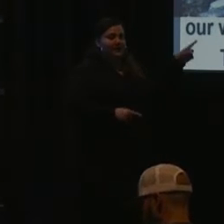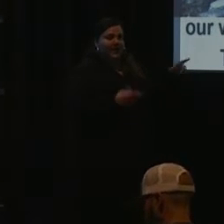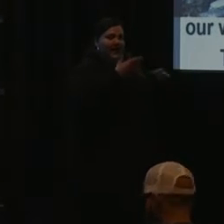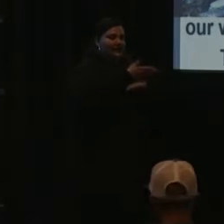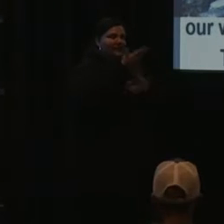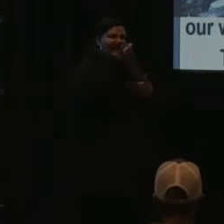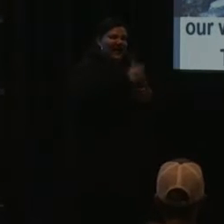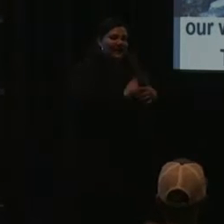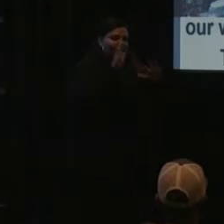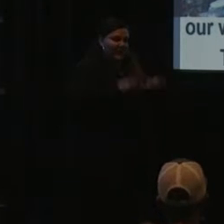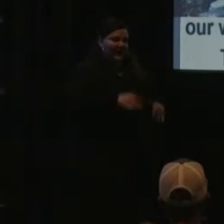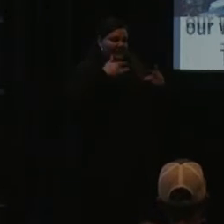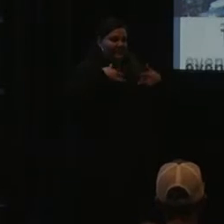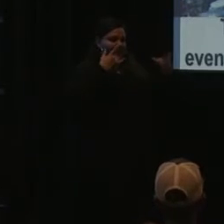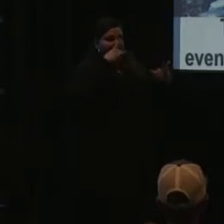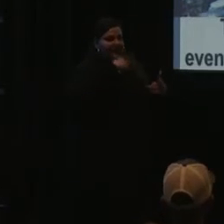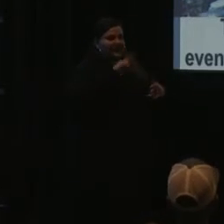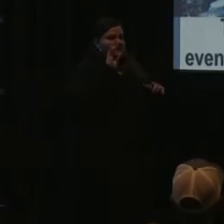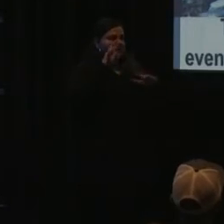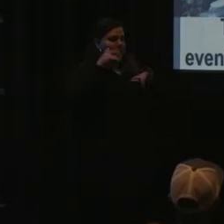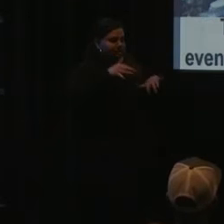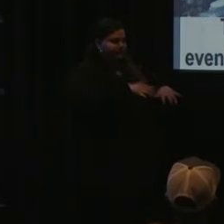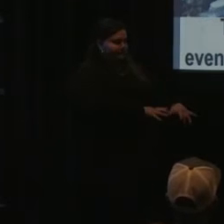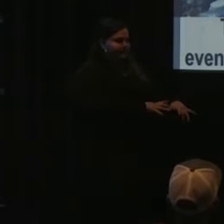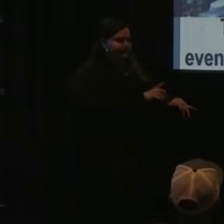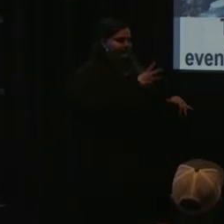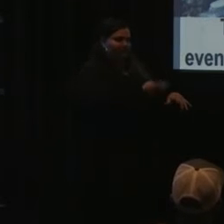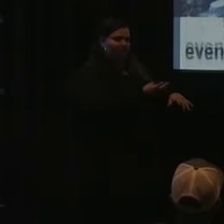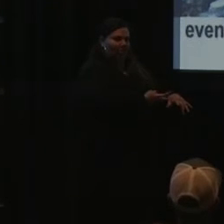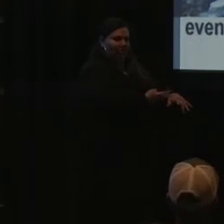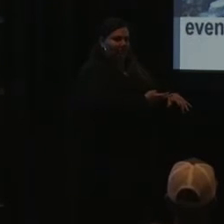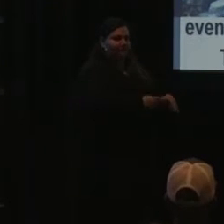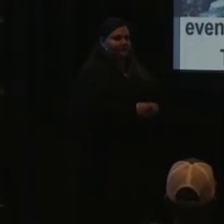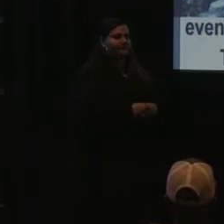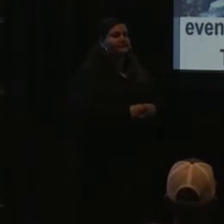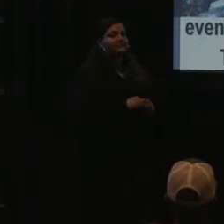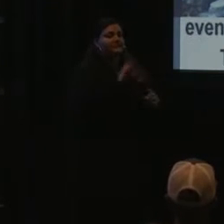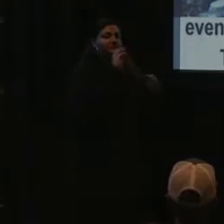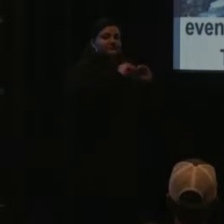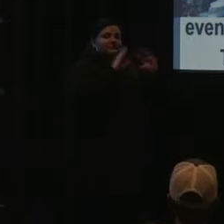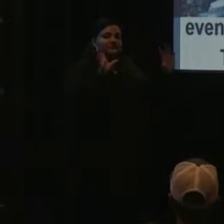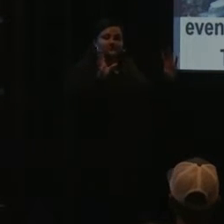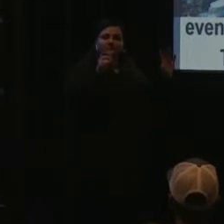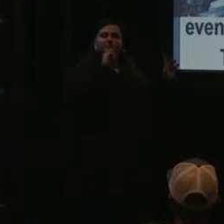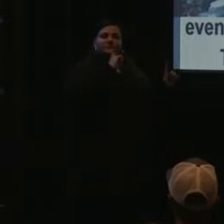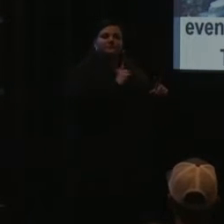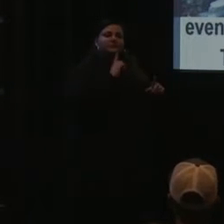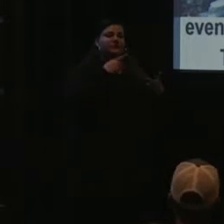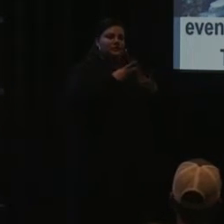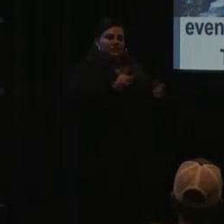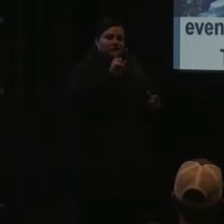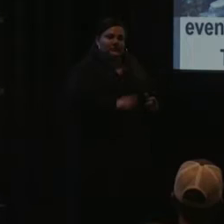rain event due to urban stormwater runoff. The visible pollutants make it clear that solutions are